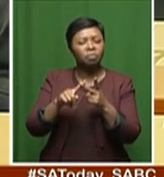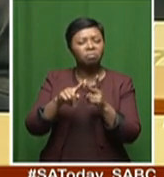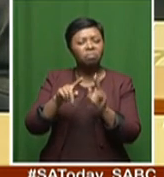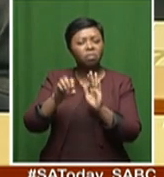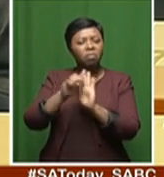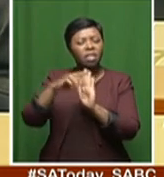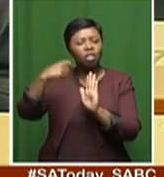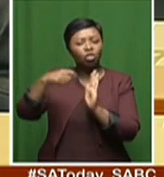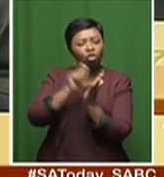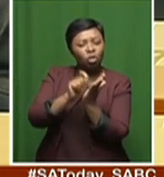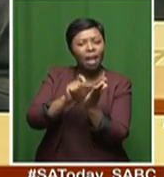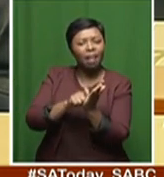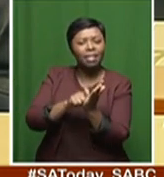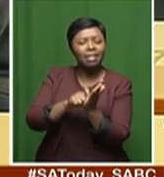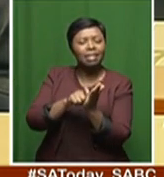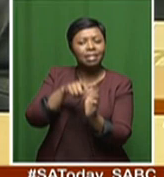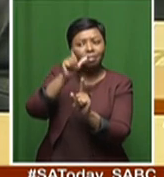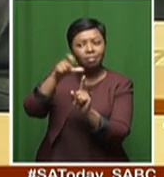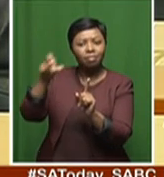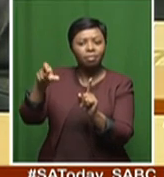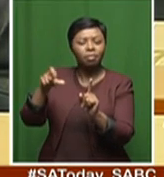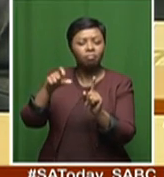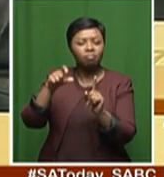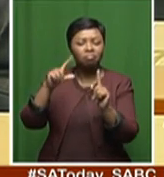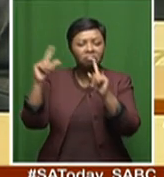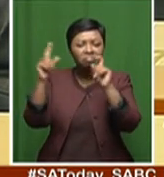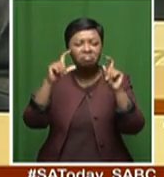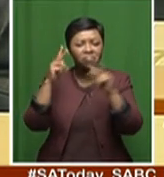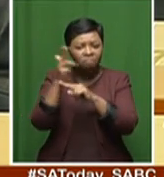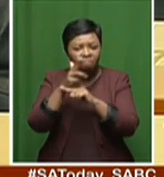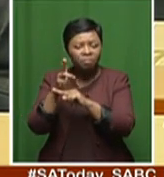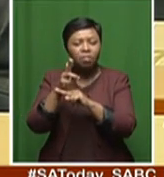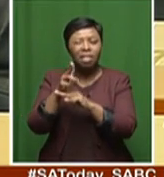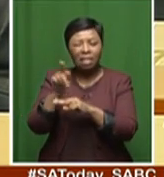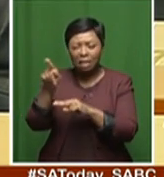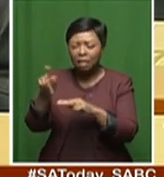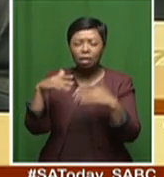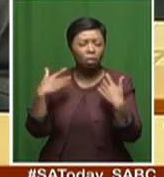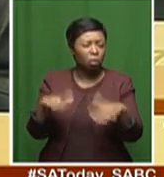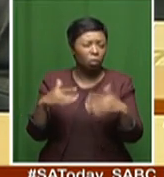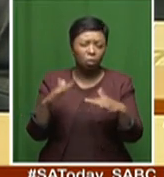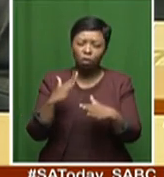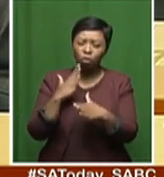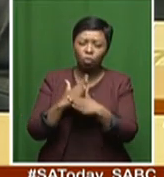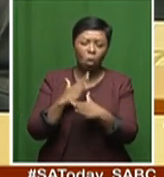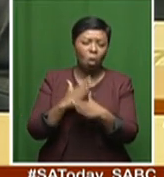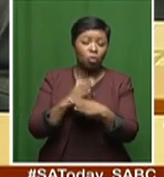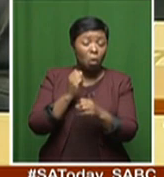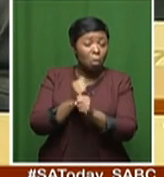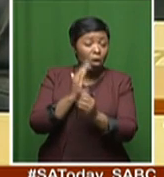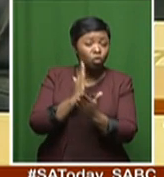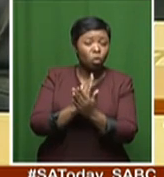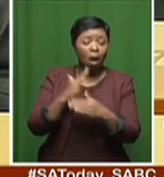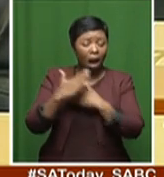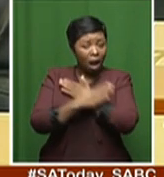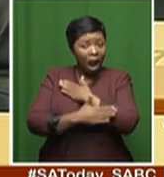really gone beyond the call of duty in many respects in getting the country to be where we